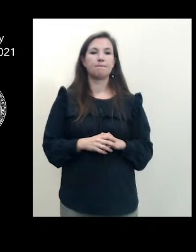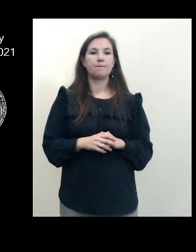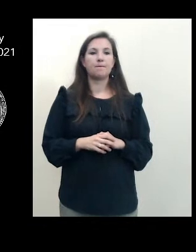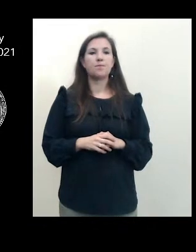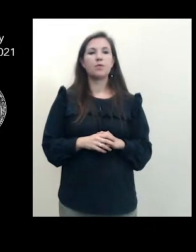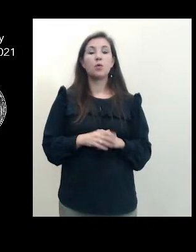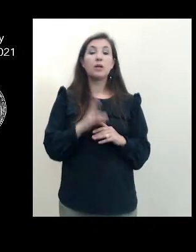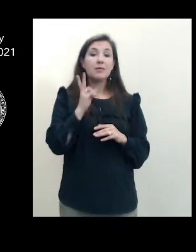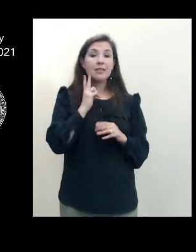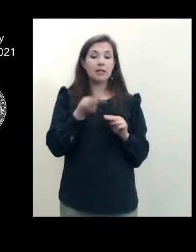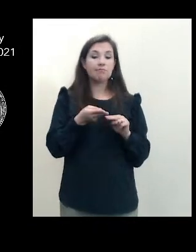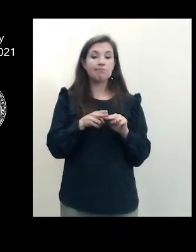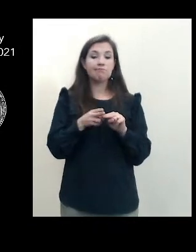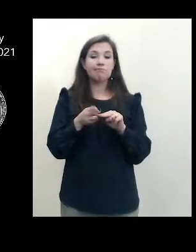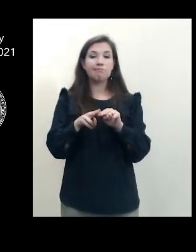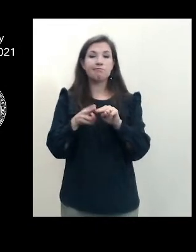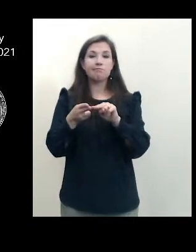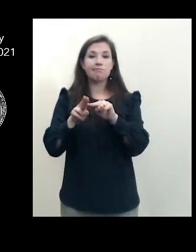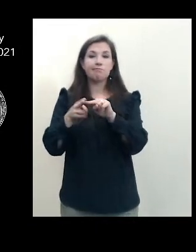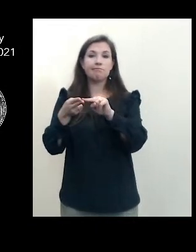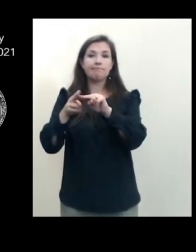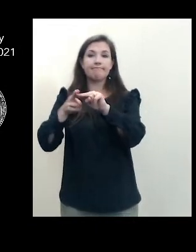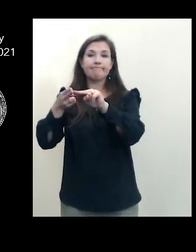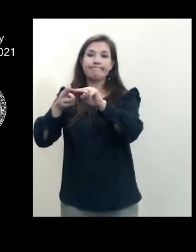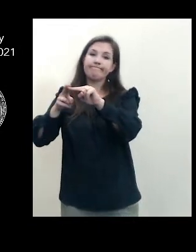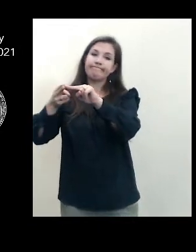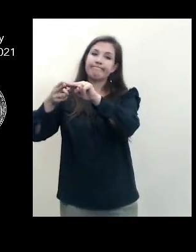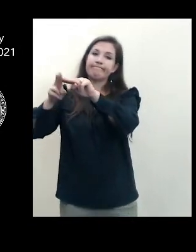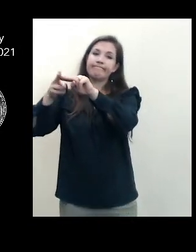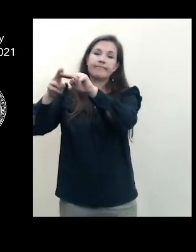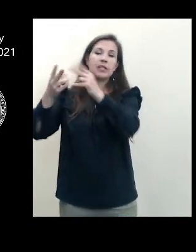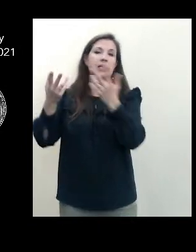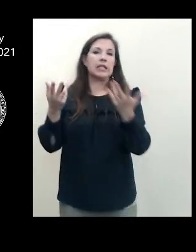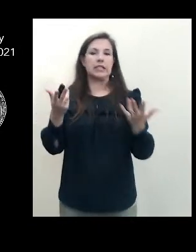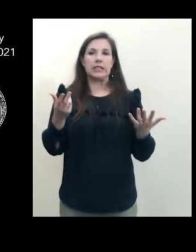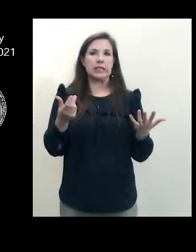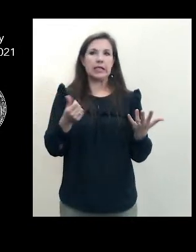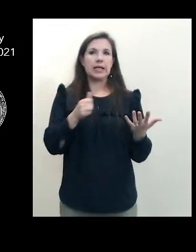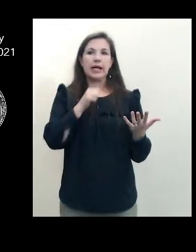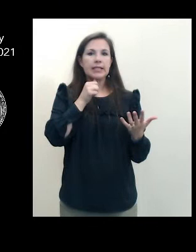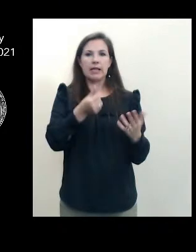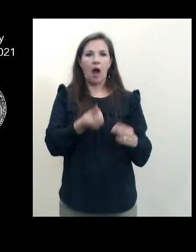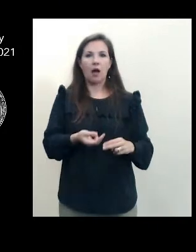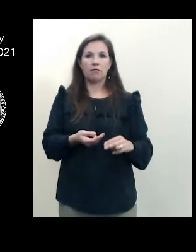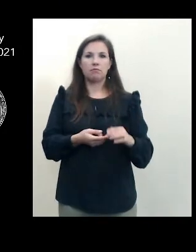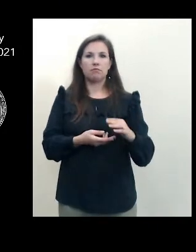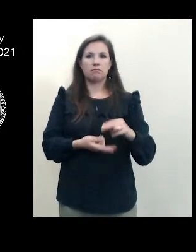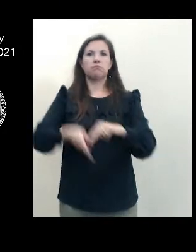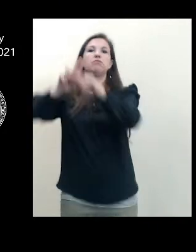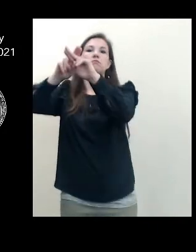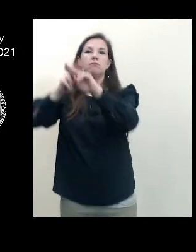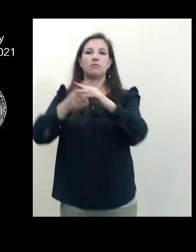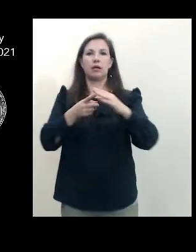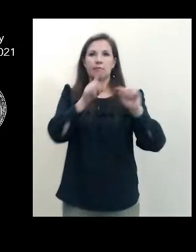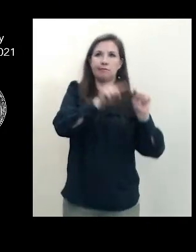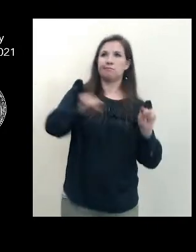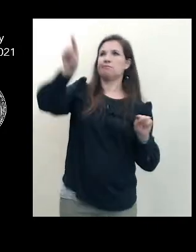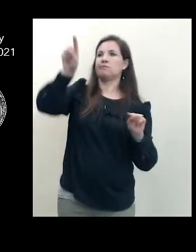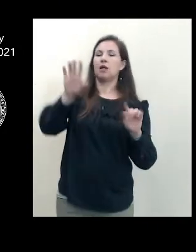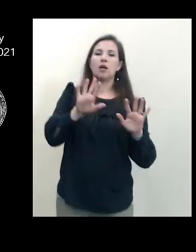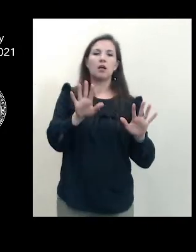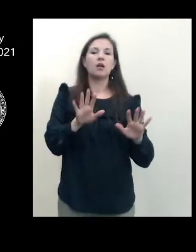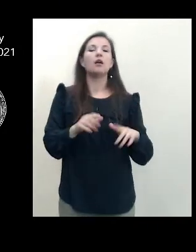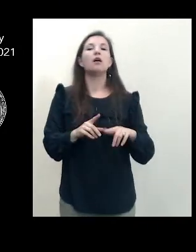We've been seeing growth. There's no doubt we've been seeing growth. It's not great, tremendous growth, but we have been seeing growth